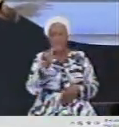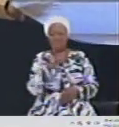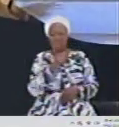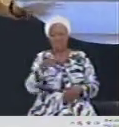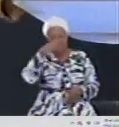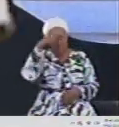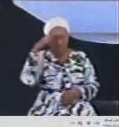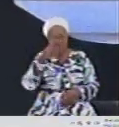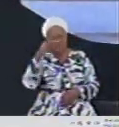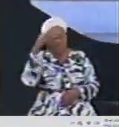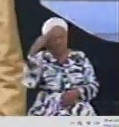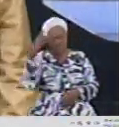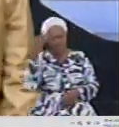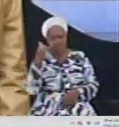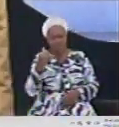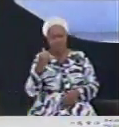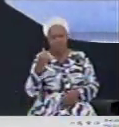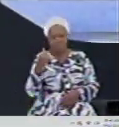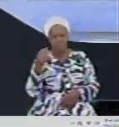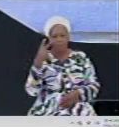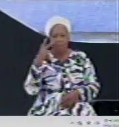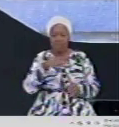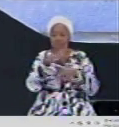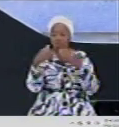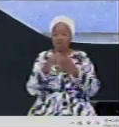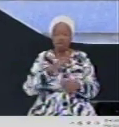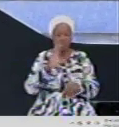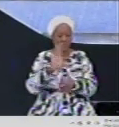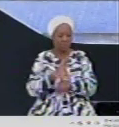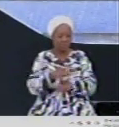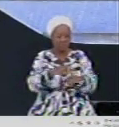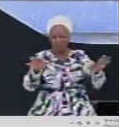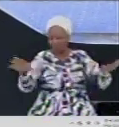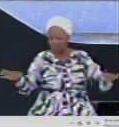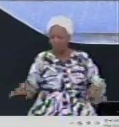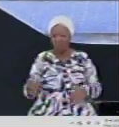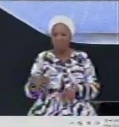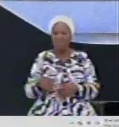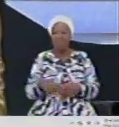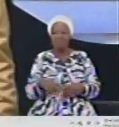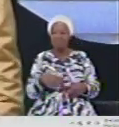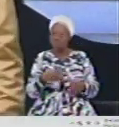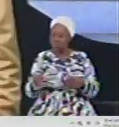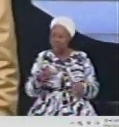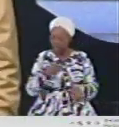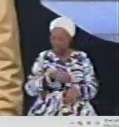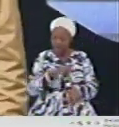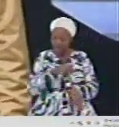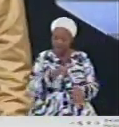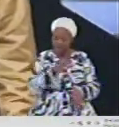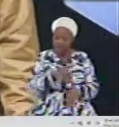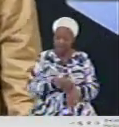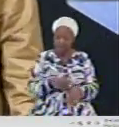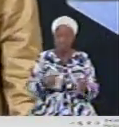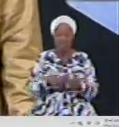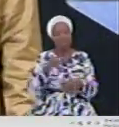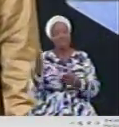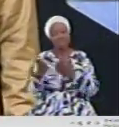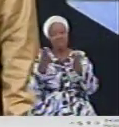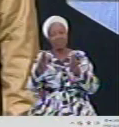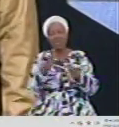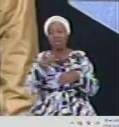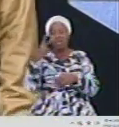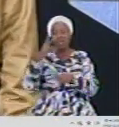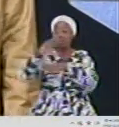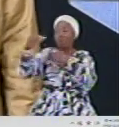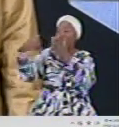reason why. Look at our church, even this service, and look at all our brethren here